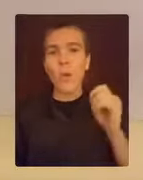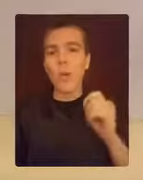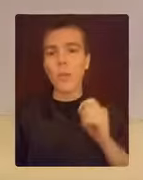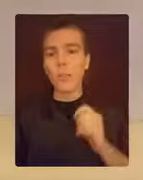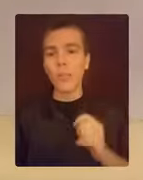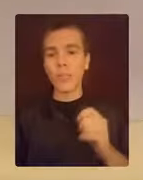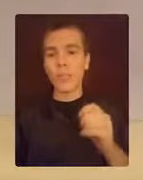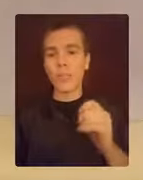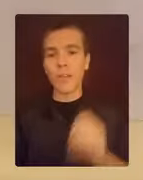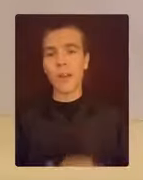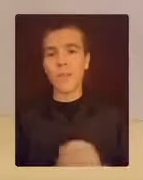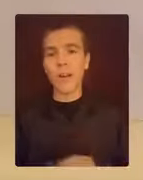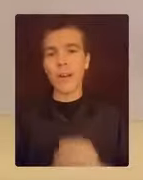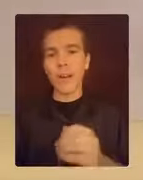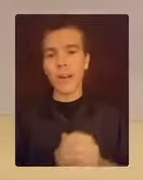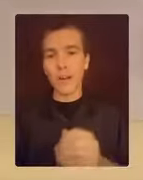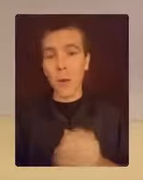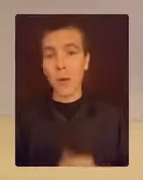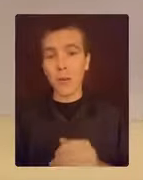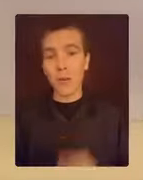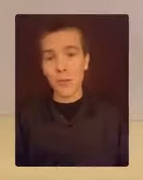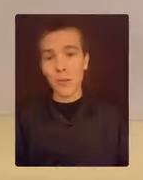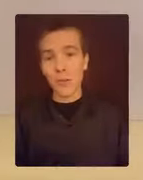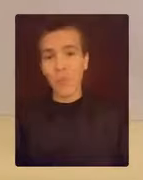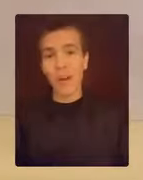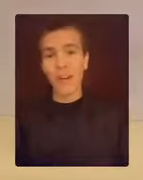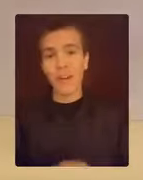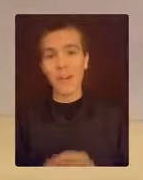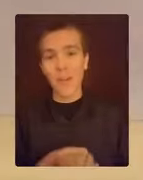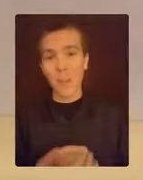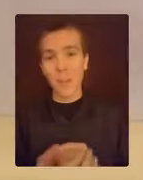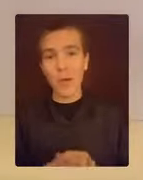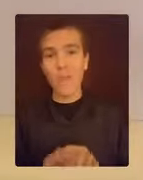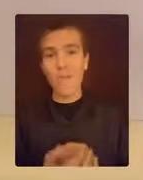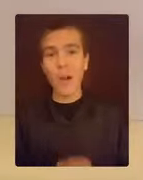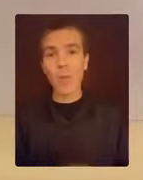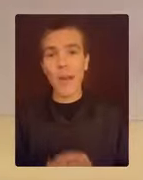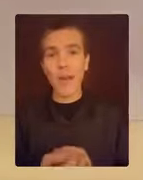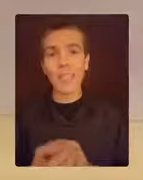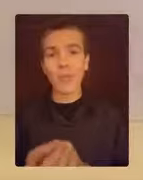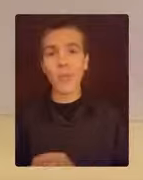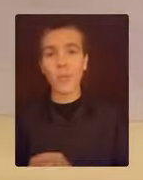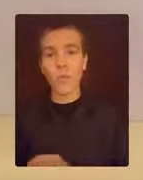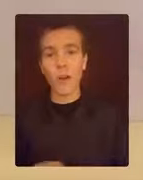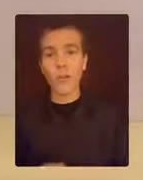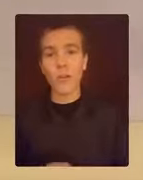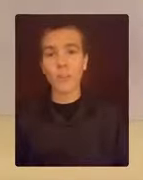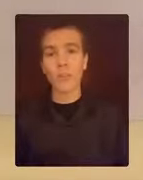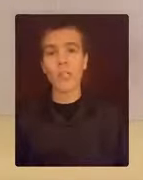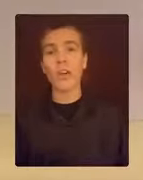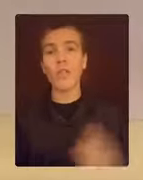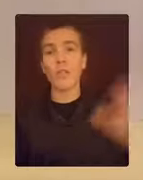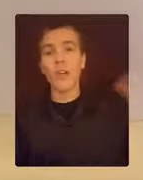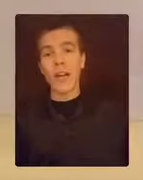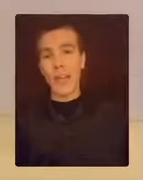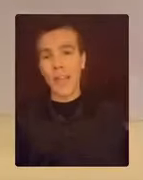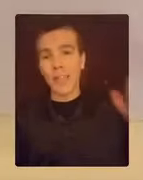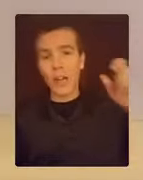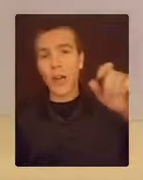you're wanting to do, this is very, very hard to do, but put your phone next to where you can just reach